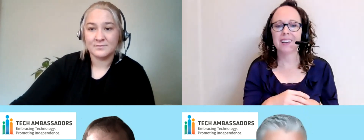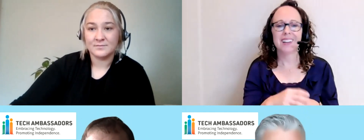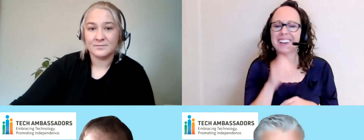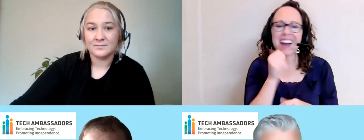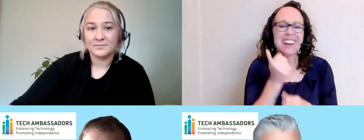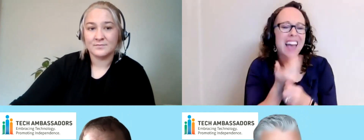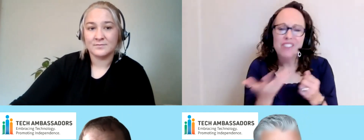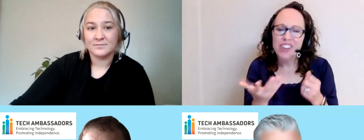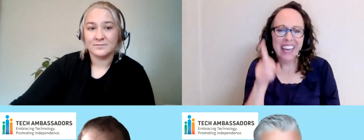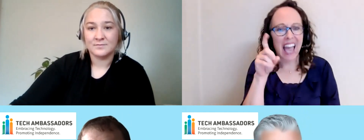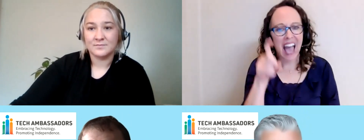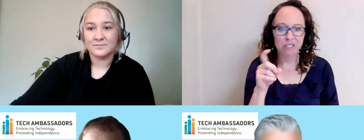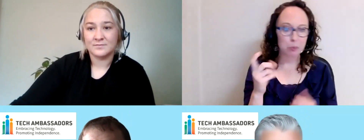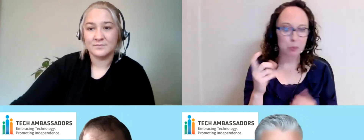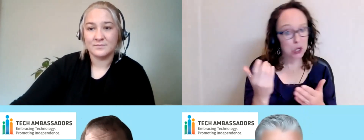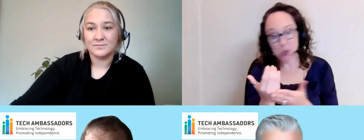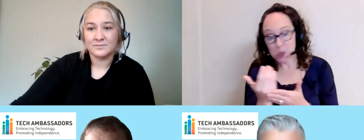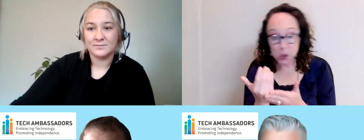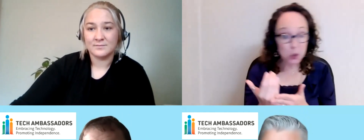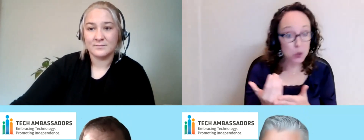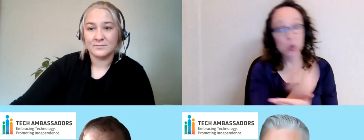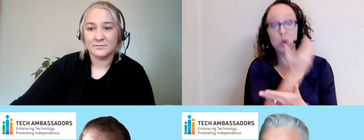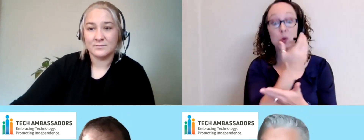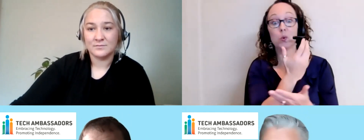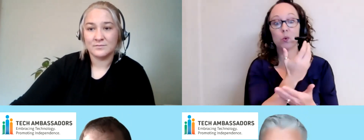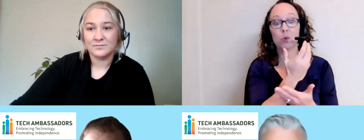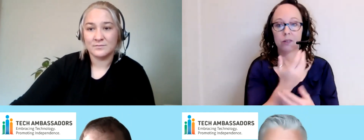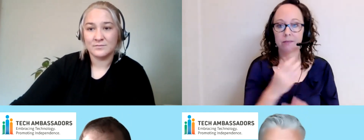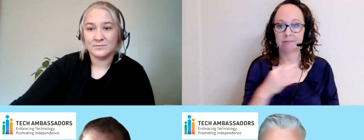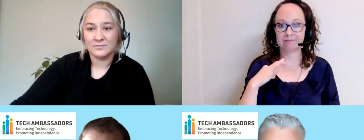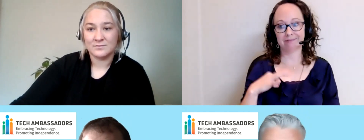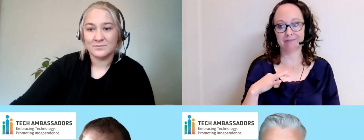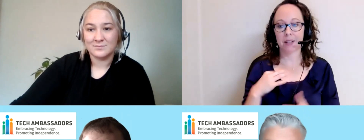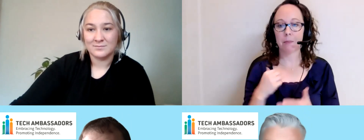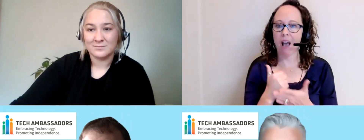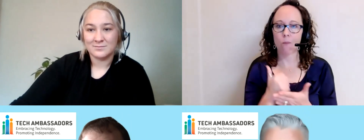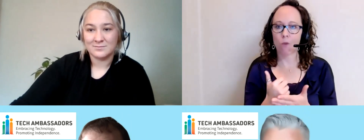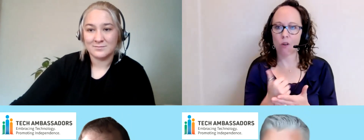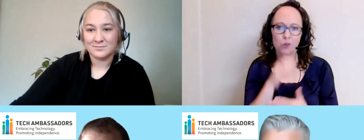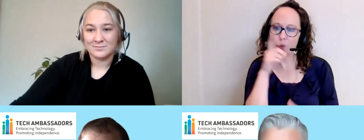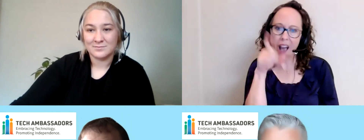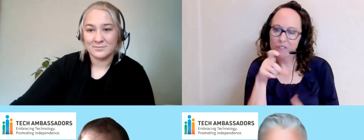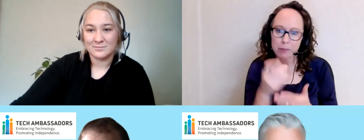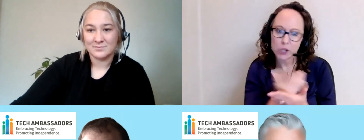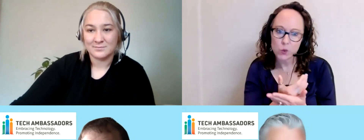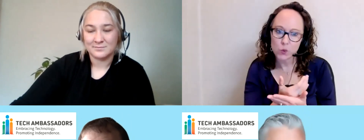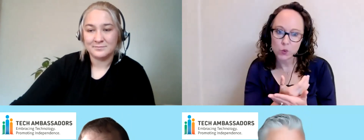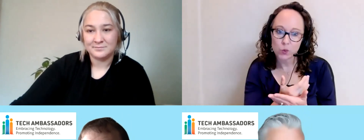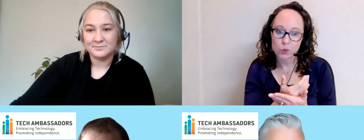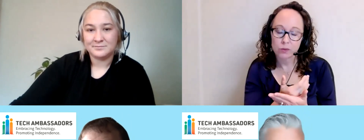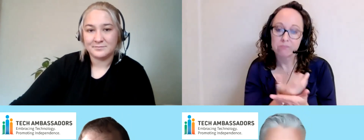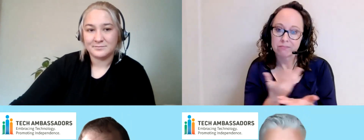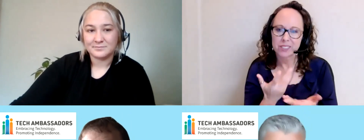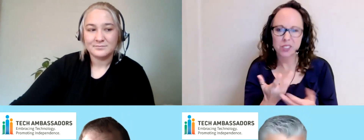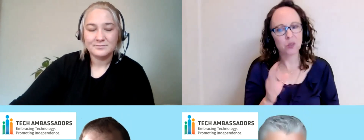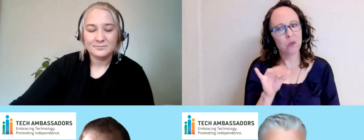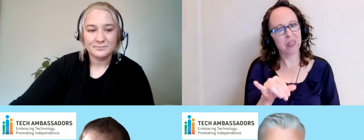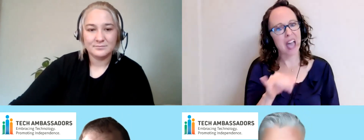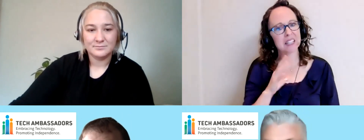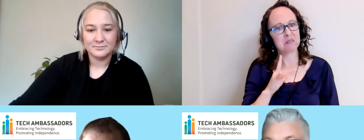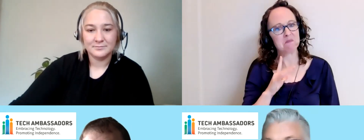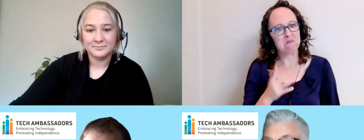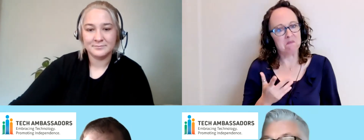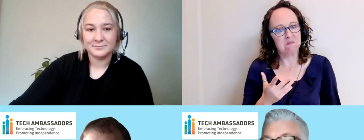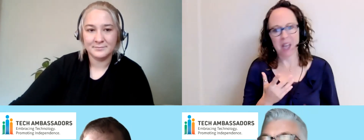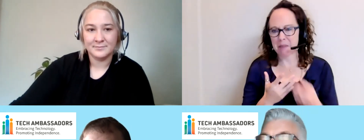in order to be helpful. Yeah. Right? That is just maybe a tiny little twist on something that's been around, like you